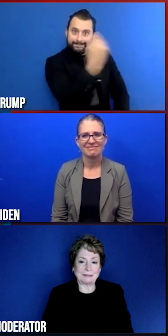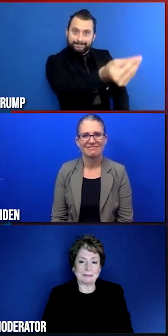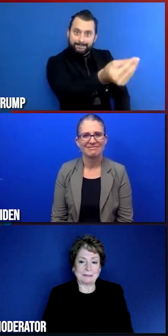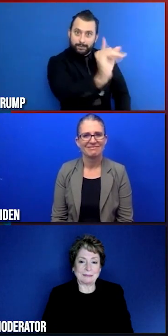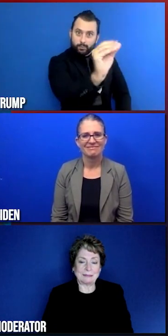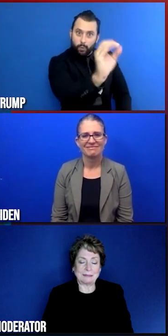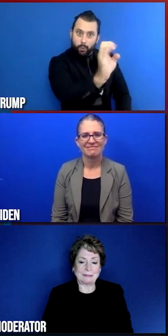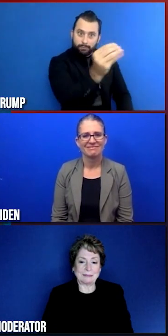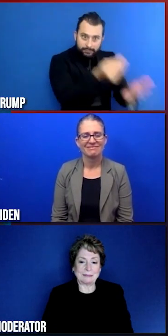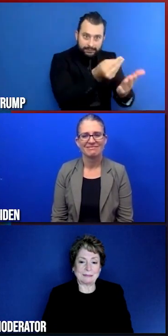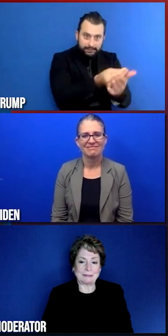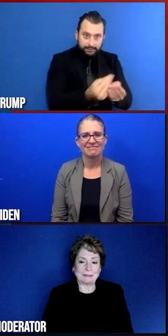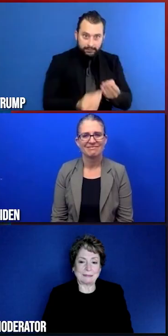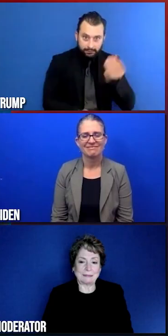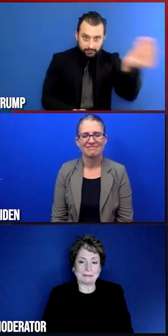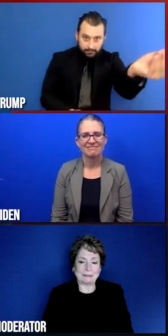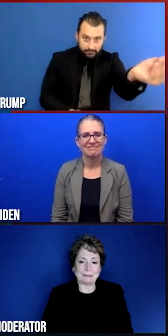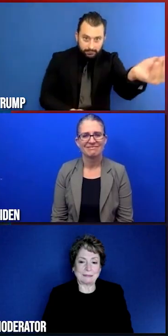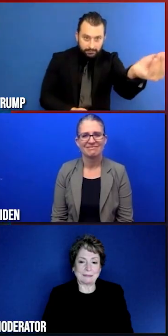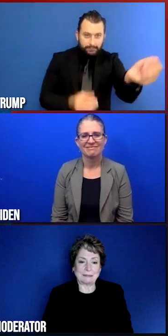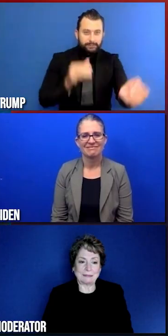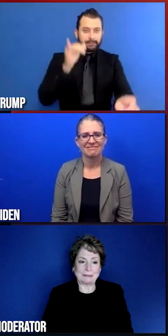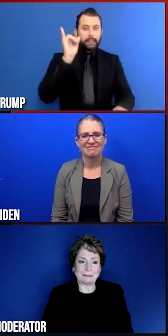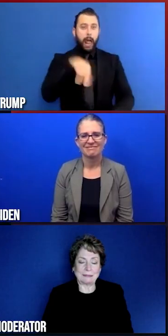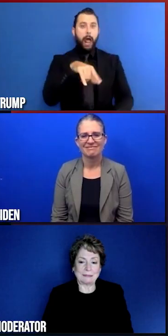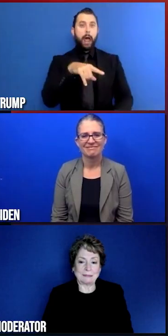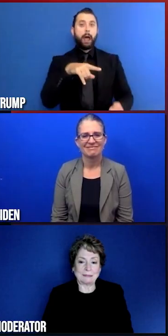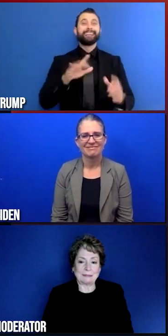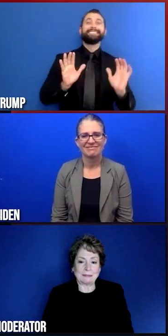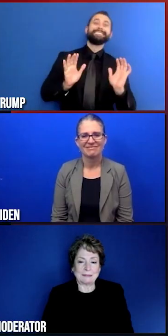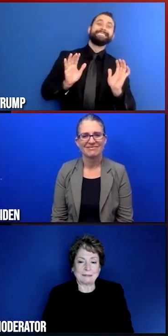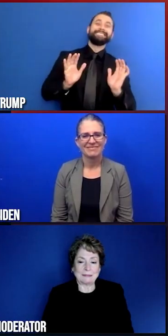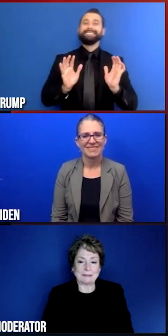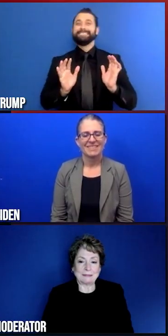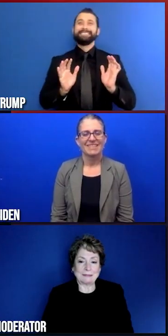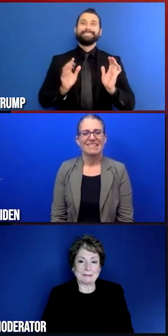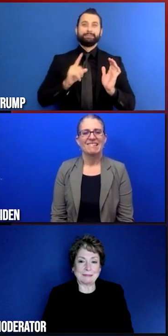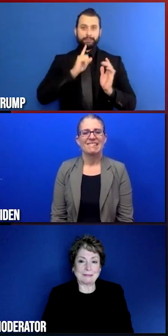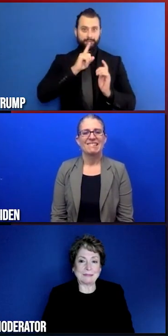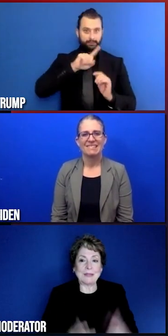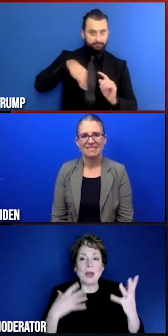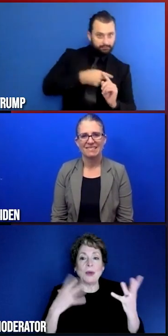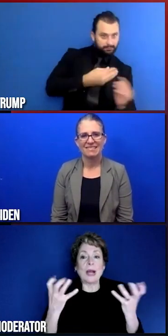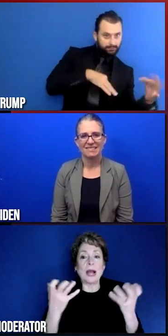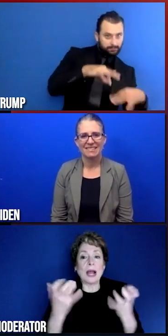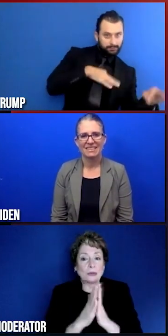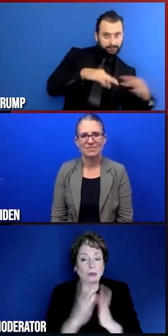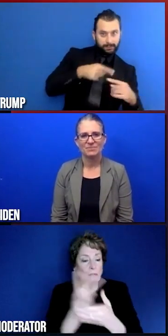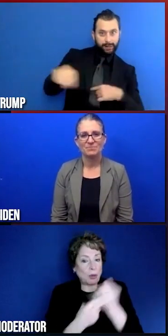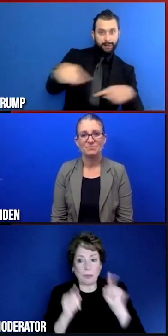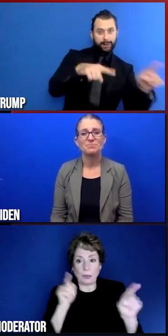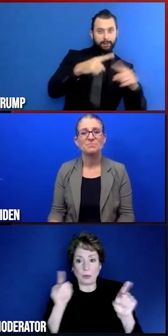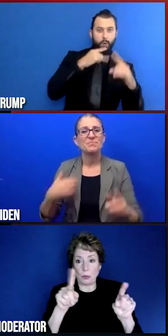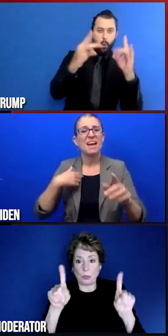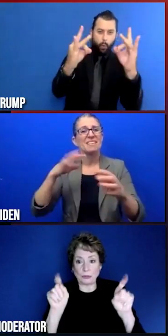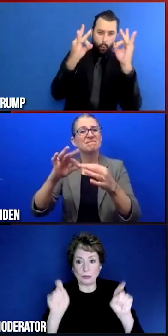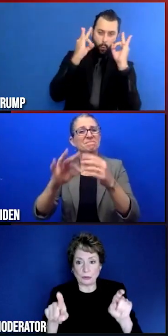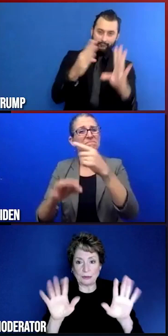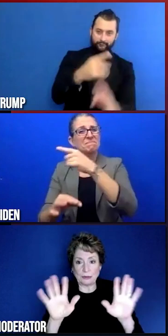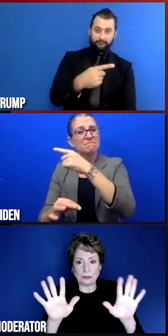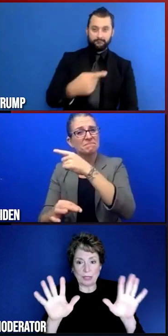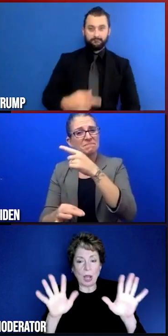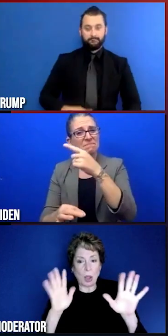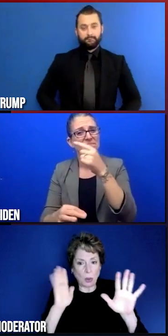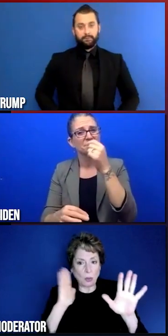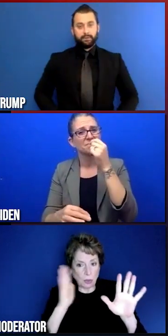Joe, what's that all about? It's terrible. All right, gentlemen, I want to ask you both some questions about all of this, but I'm going to let you both respond very quickly. You just said you